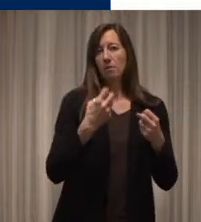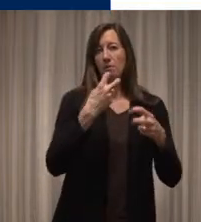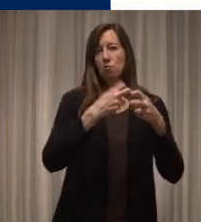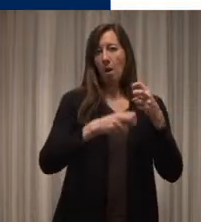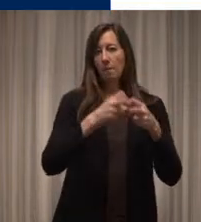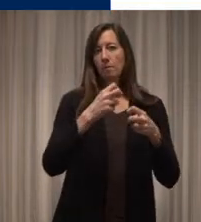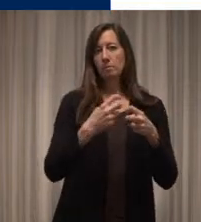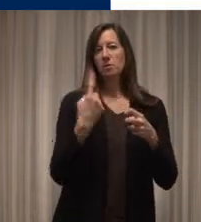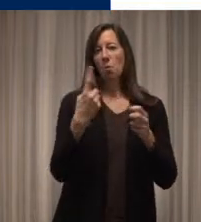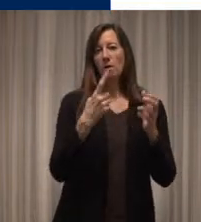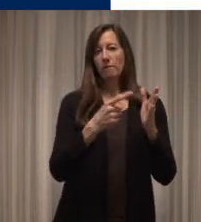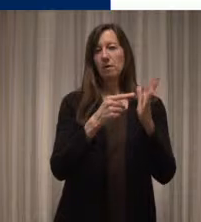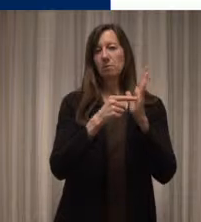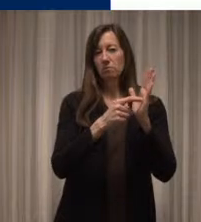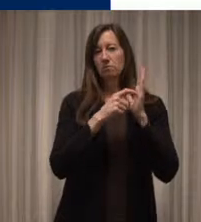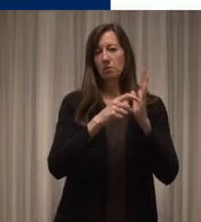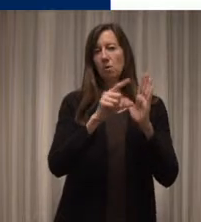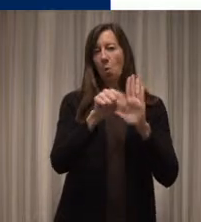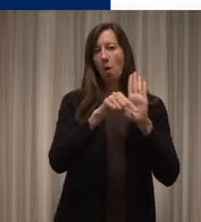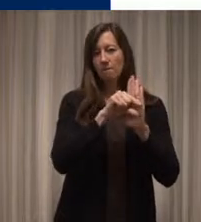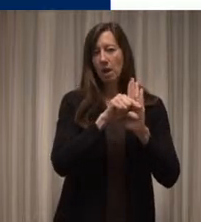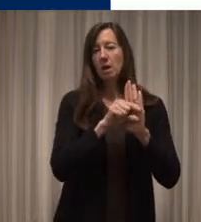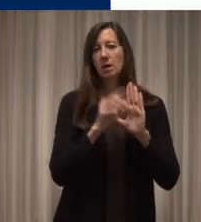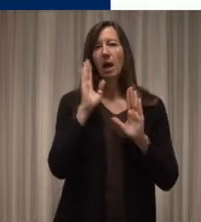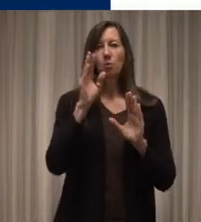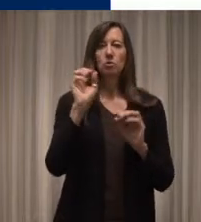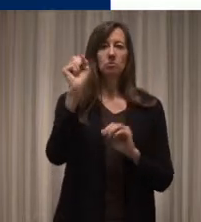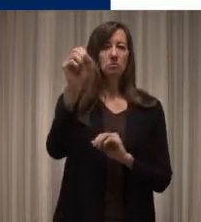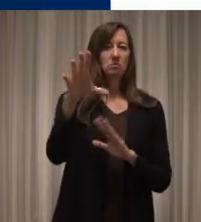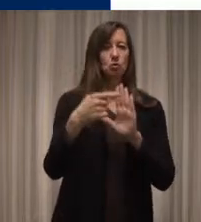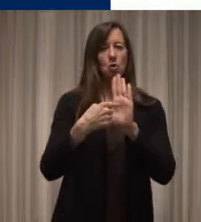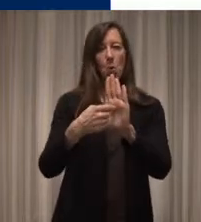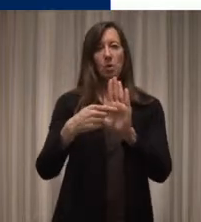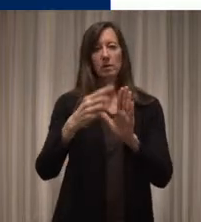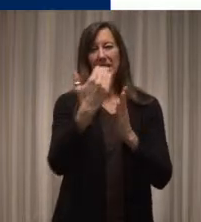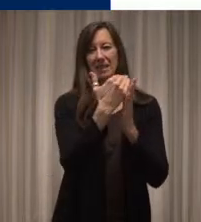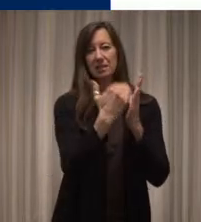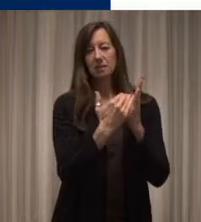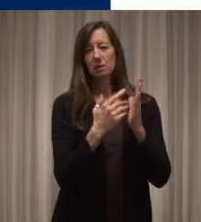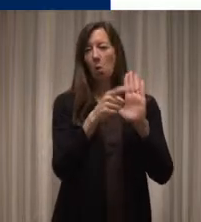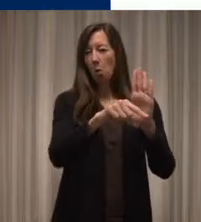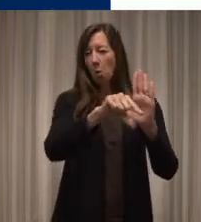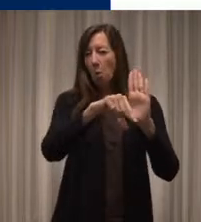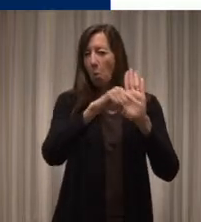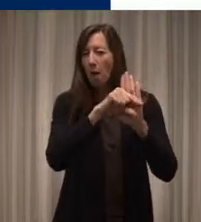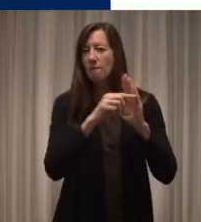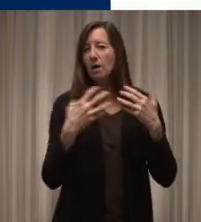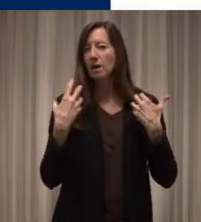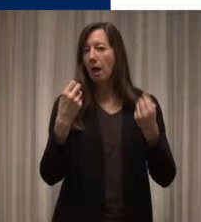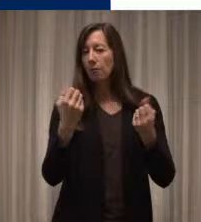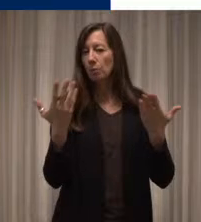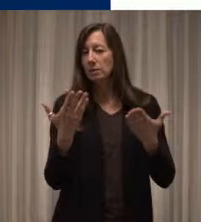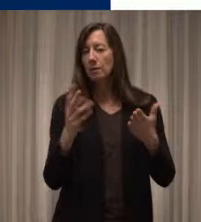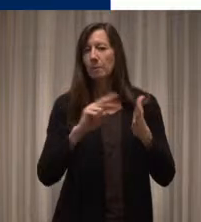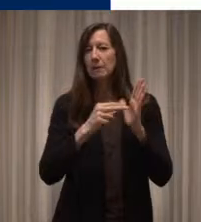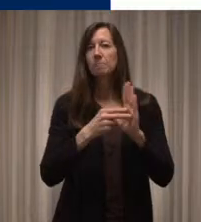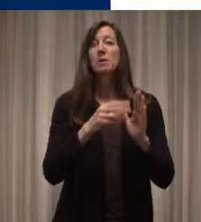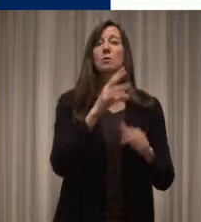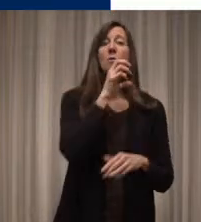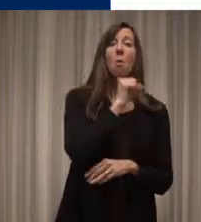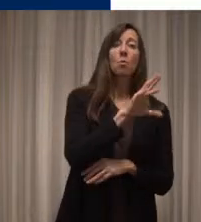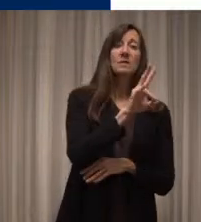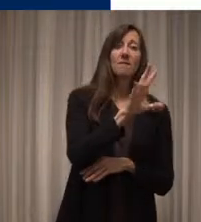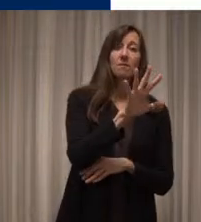put that list up after this. So 75 plus with a health condition or an